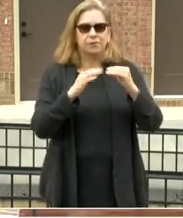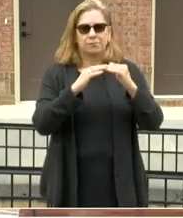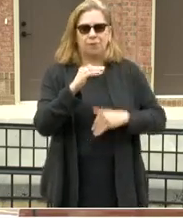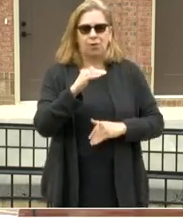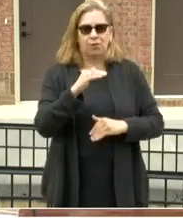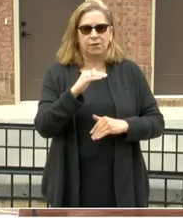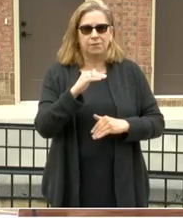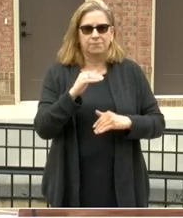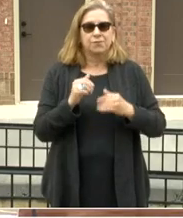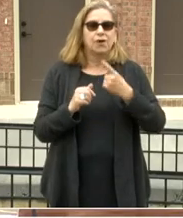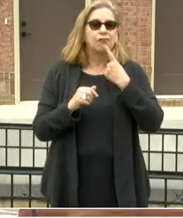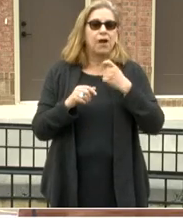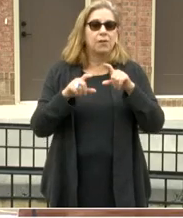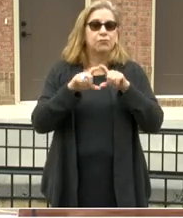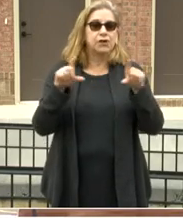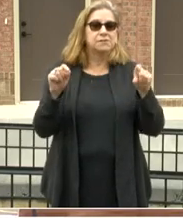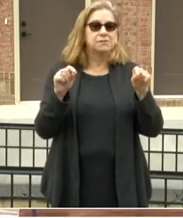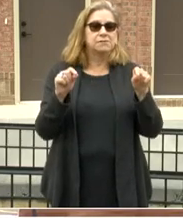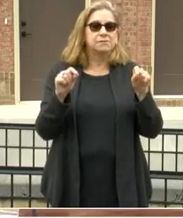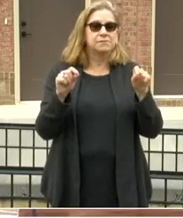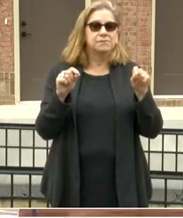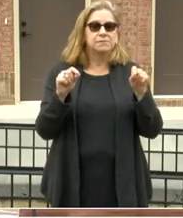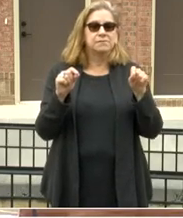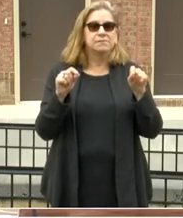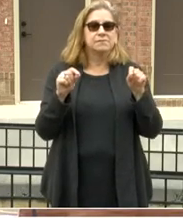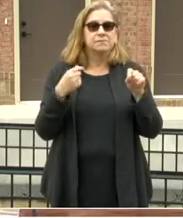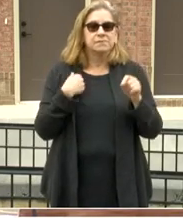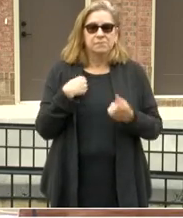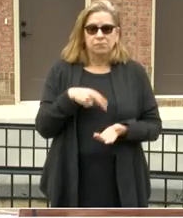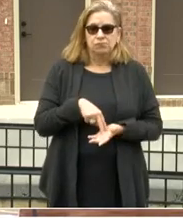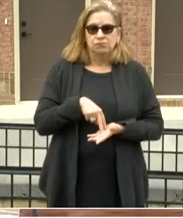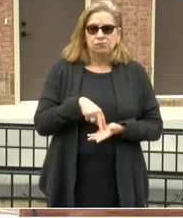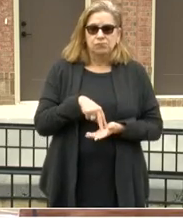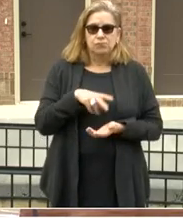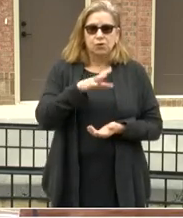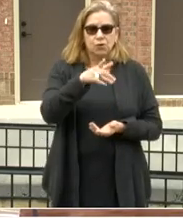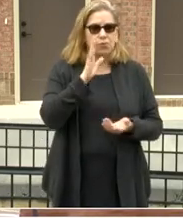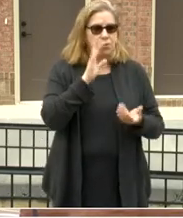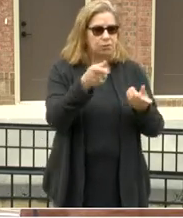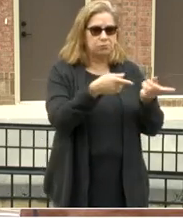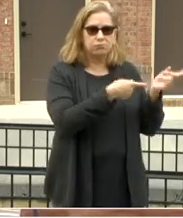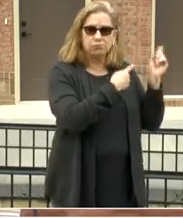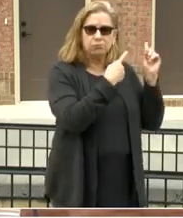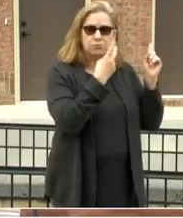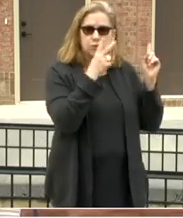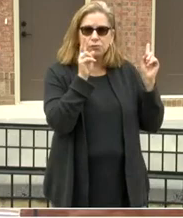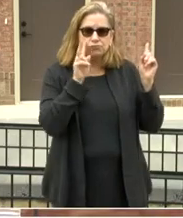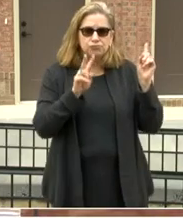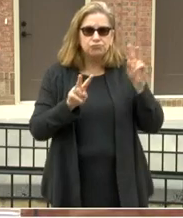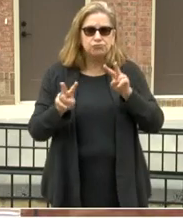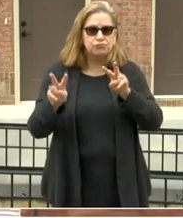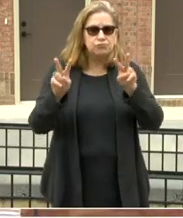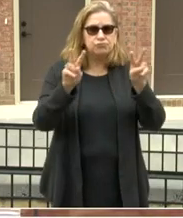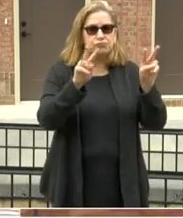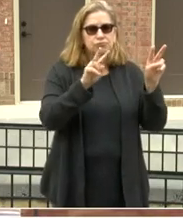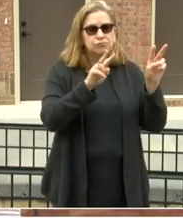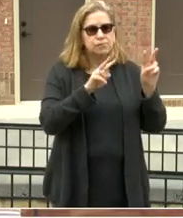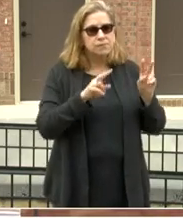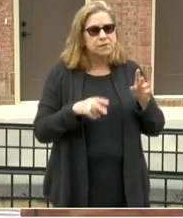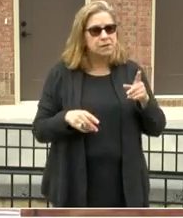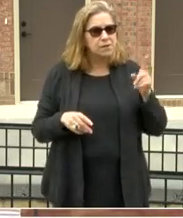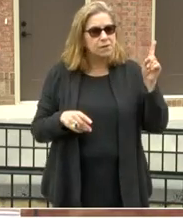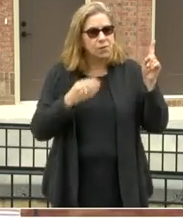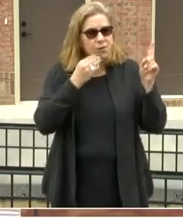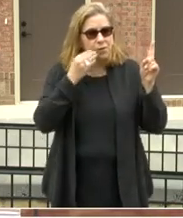curb about to tour one of the units, and somebody pulled up in a vehicle and asked if our homes were for sale. It was a